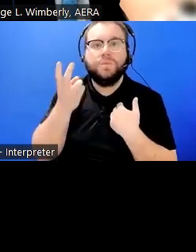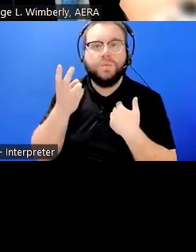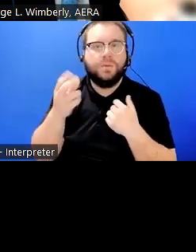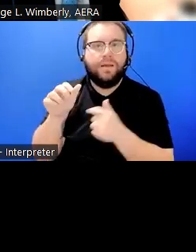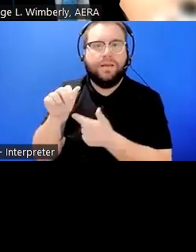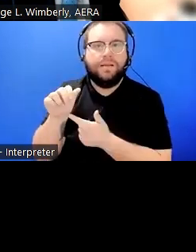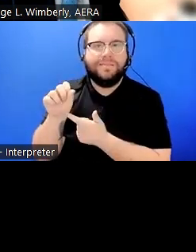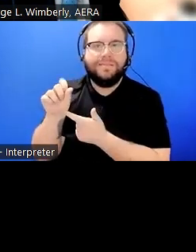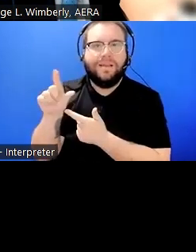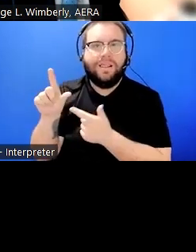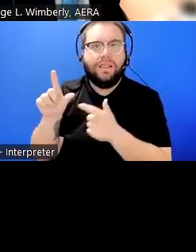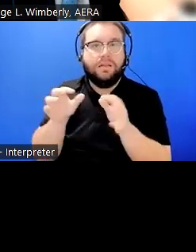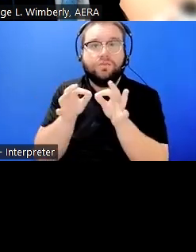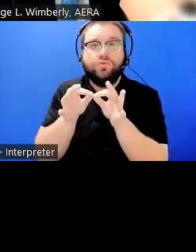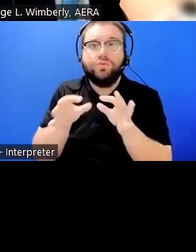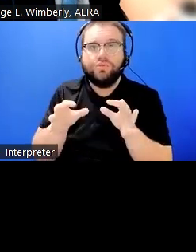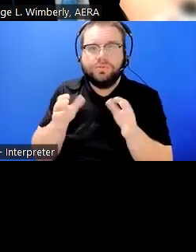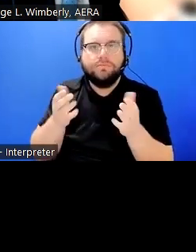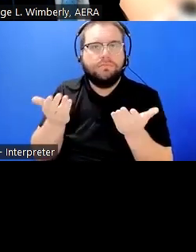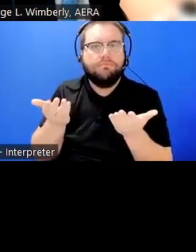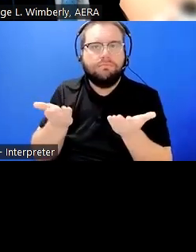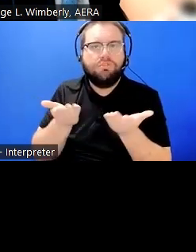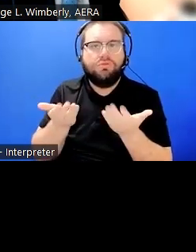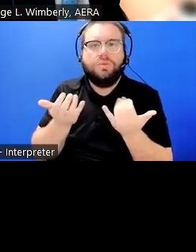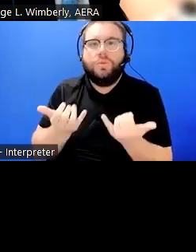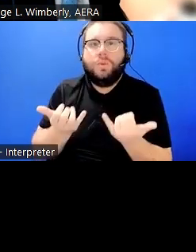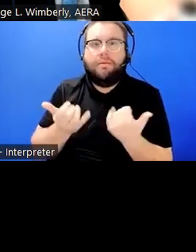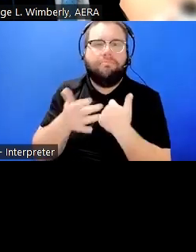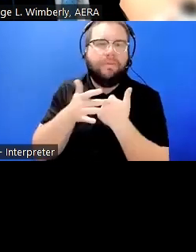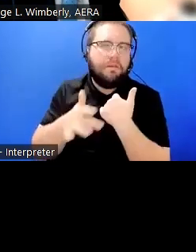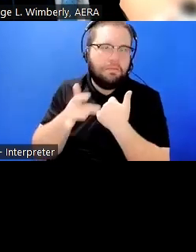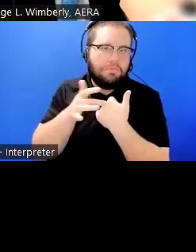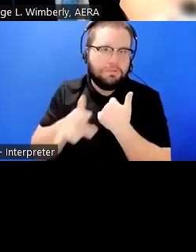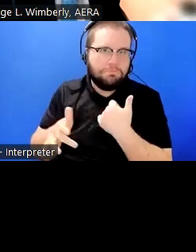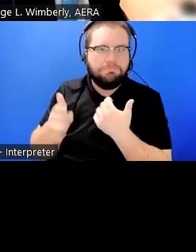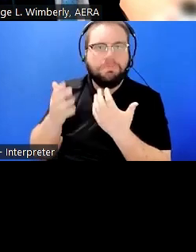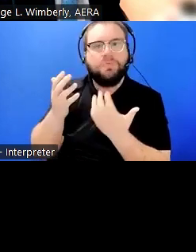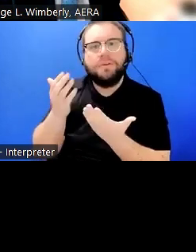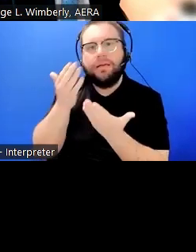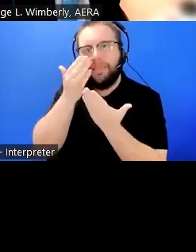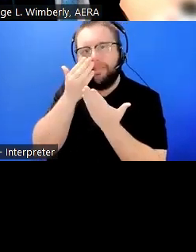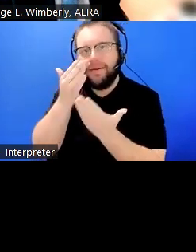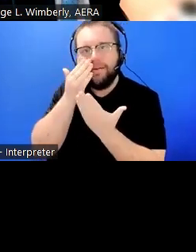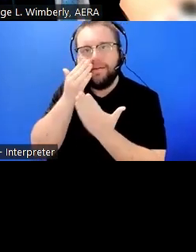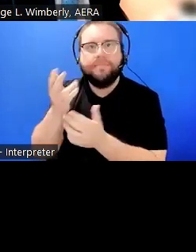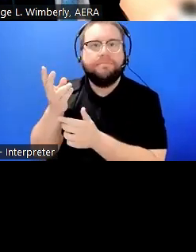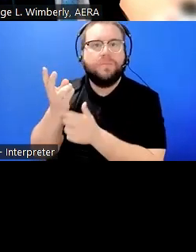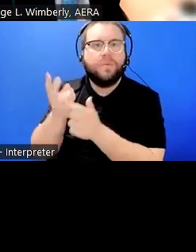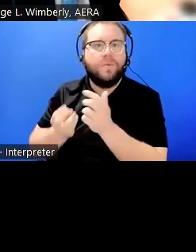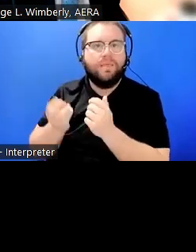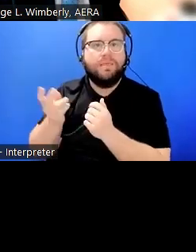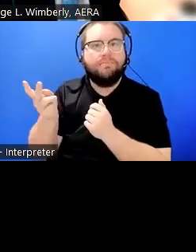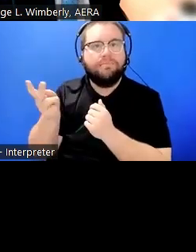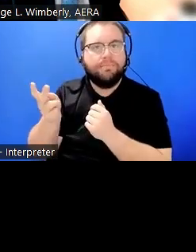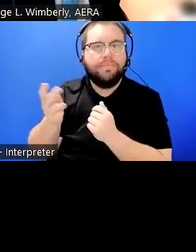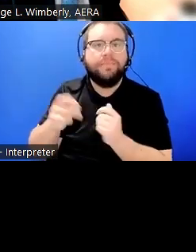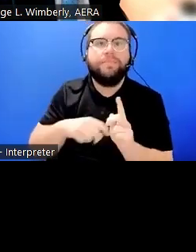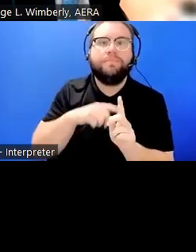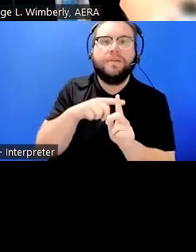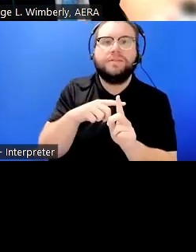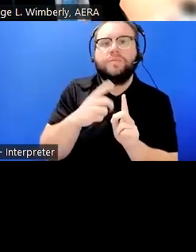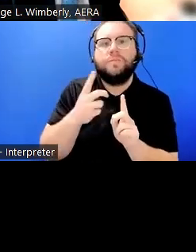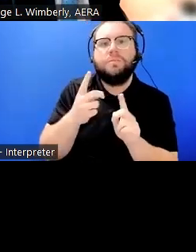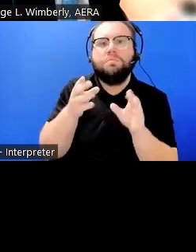providing American Sign Language interpretation. I want to thank them for being here, as well as a person